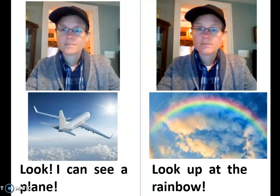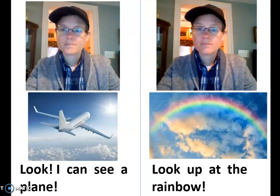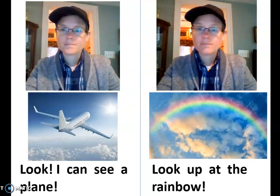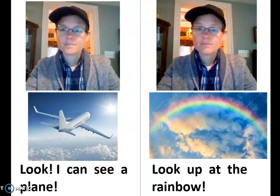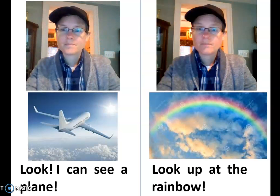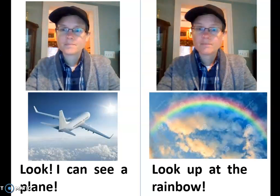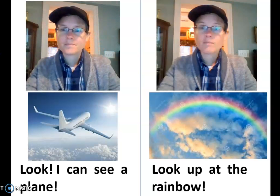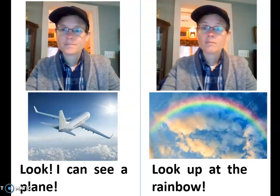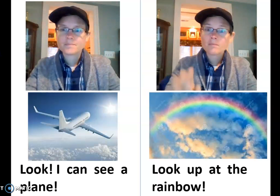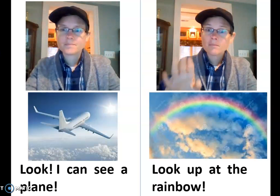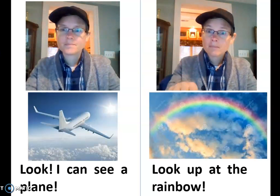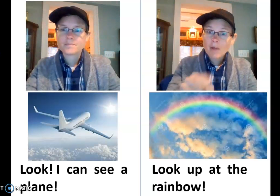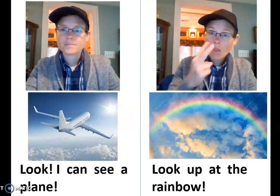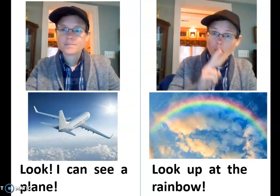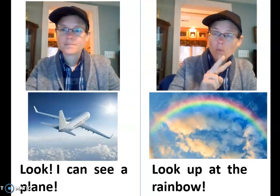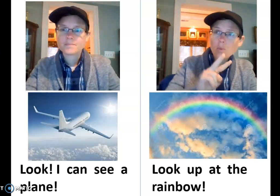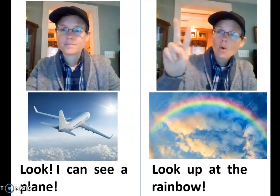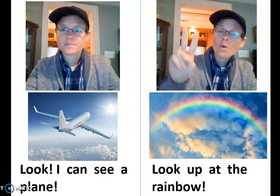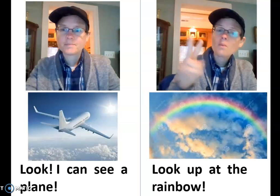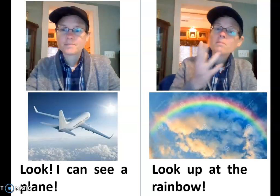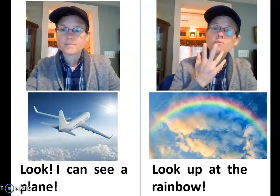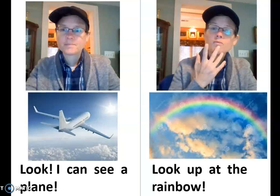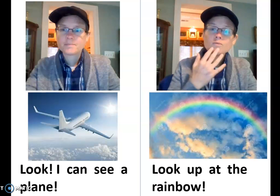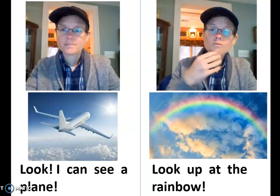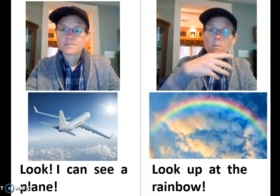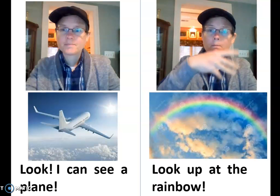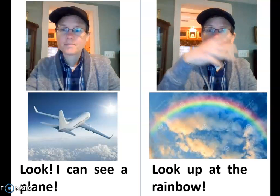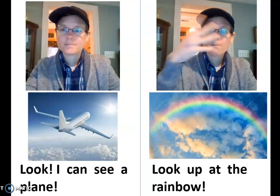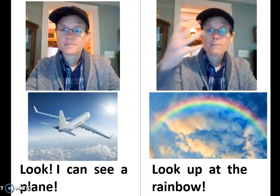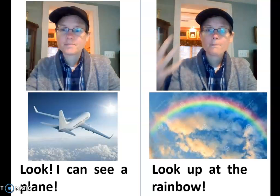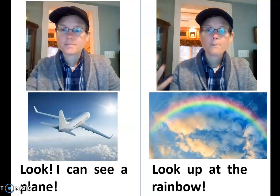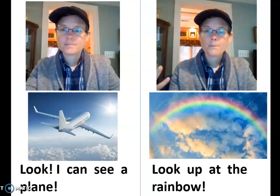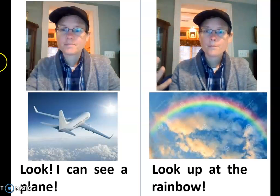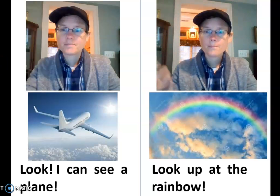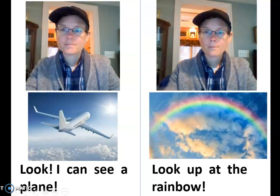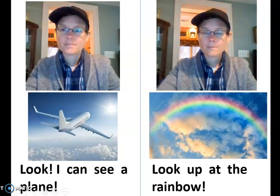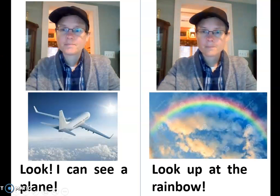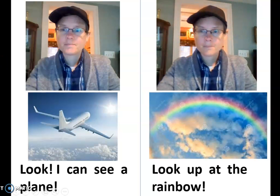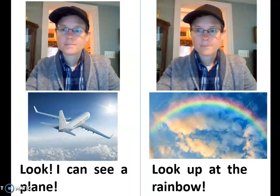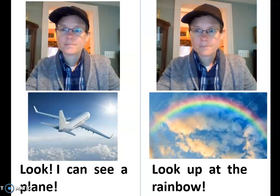Look up at the rainbow.